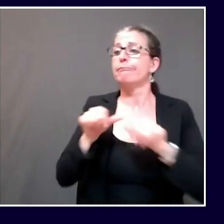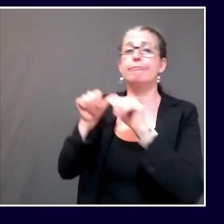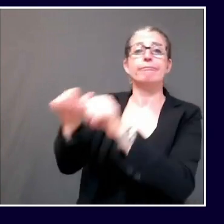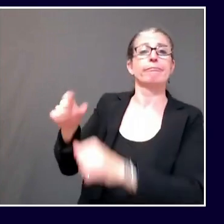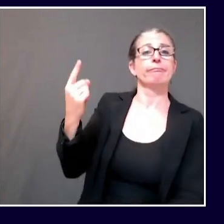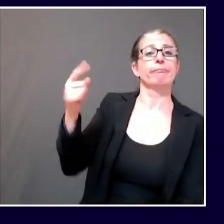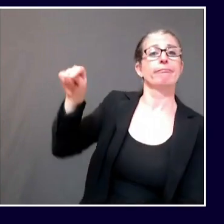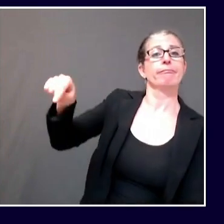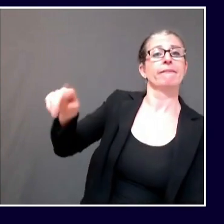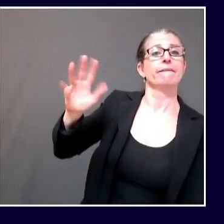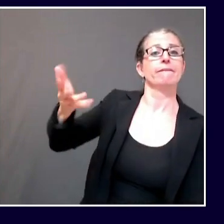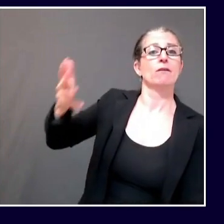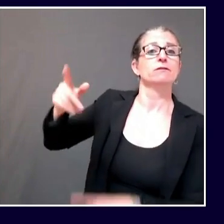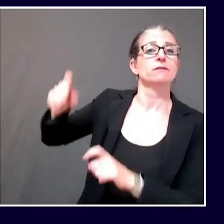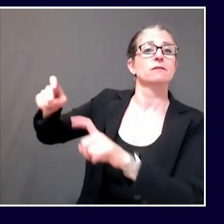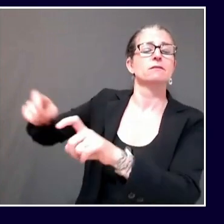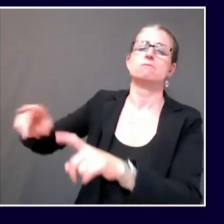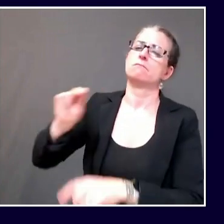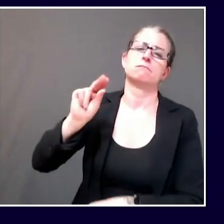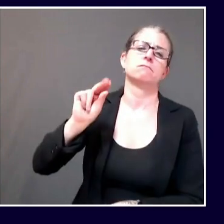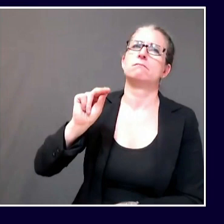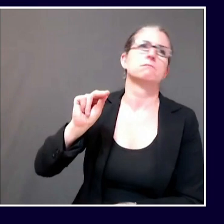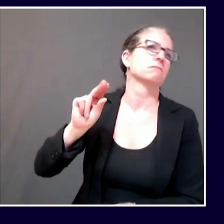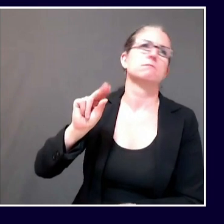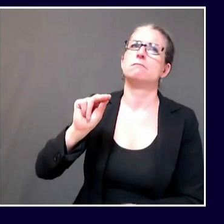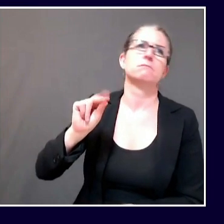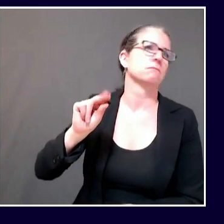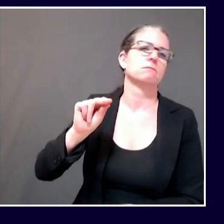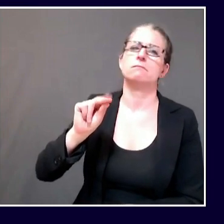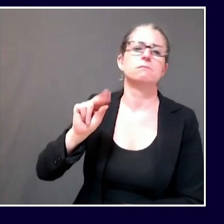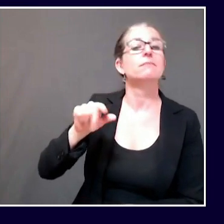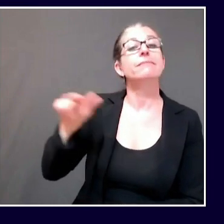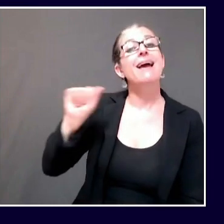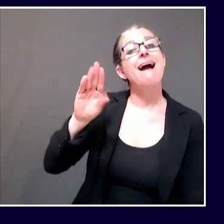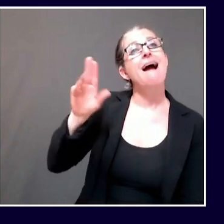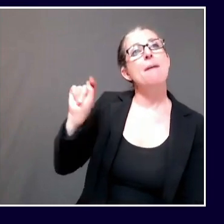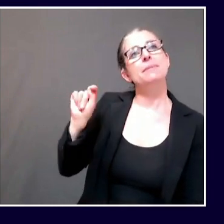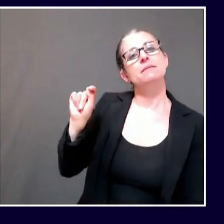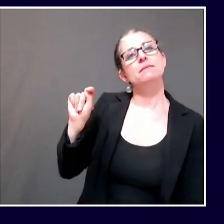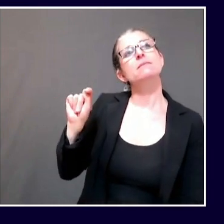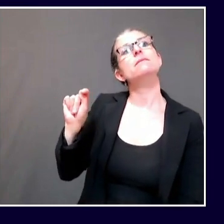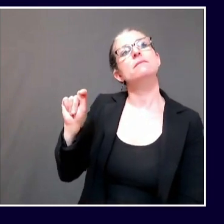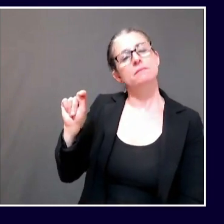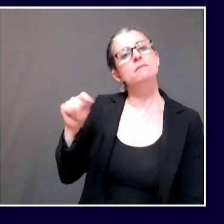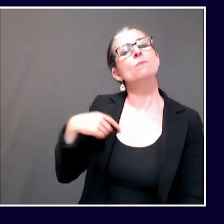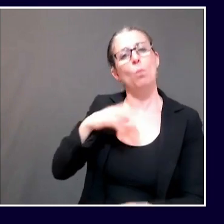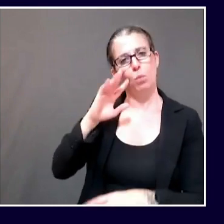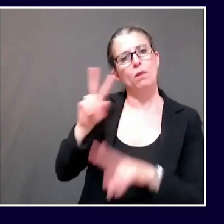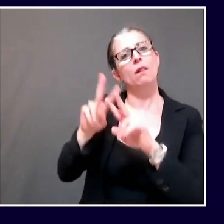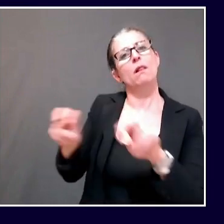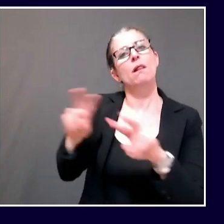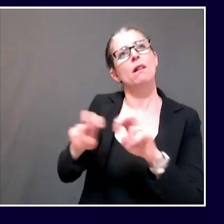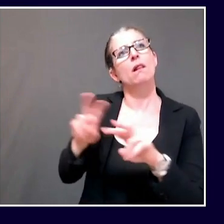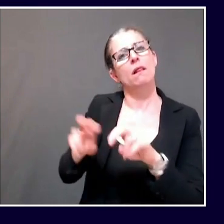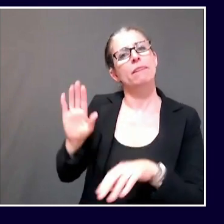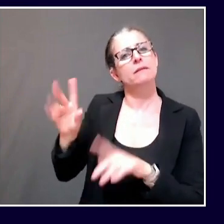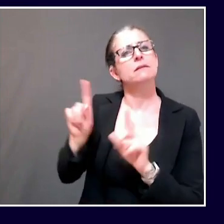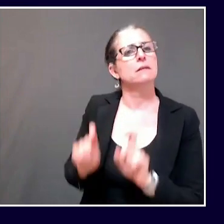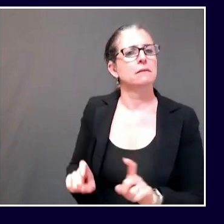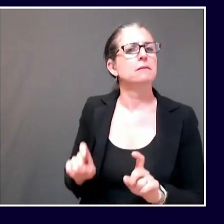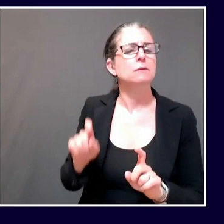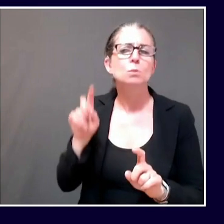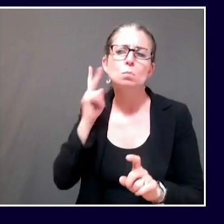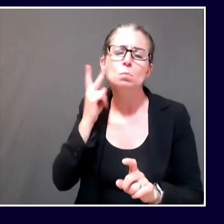focus on the Abbott test, we really need to see what the testing parameters are. They've received some initial review from